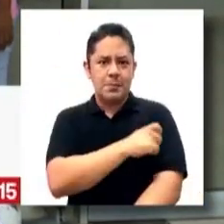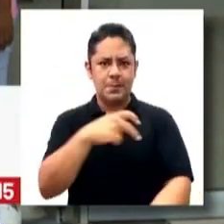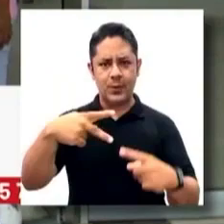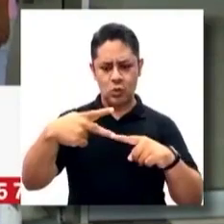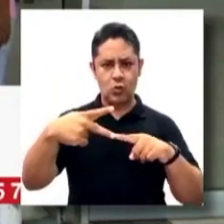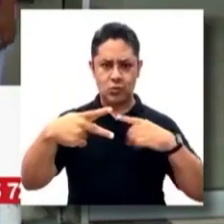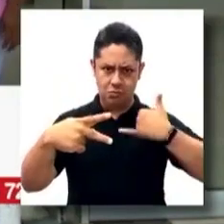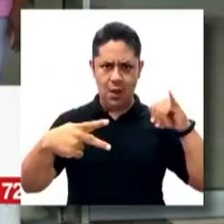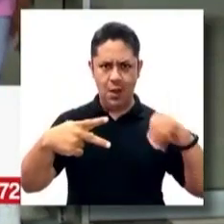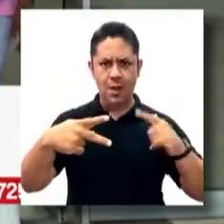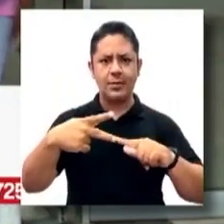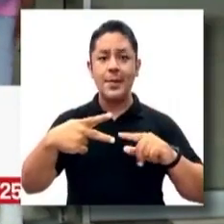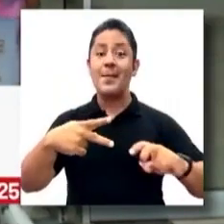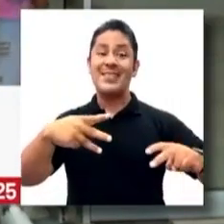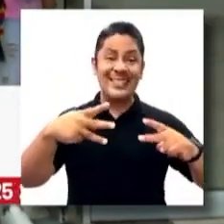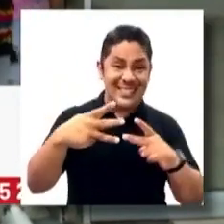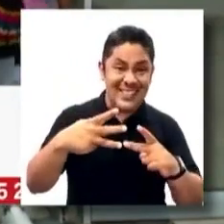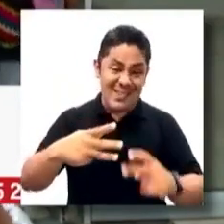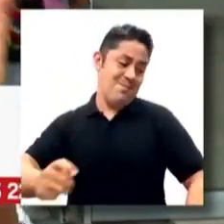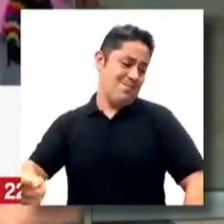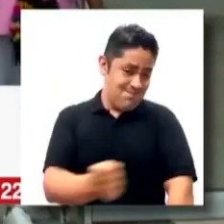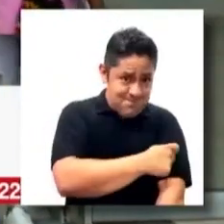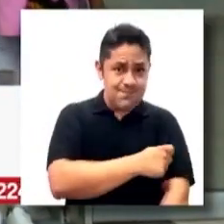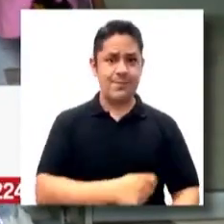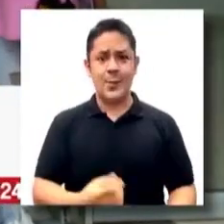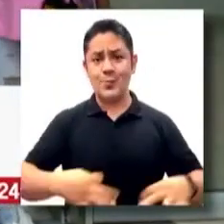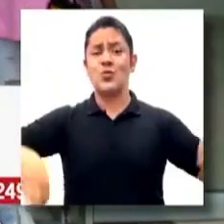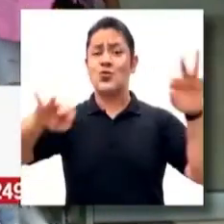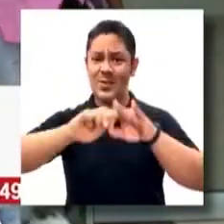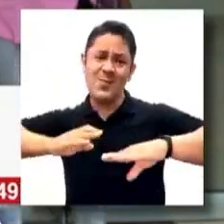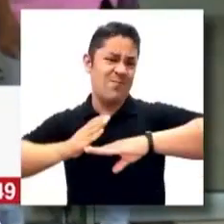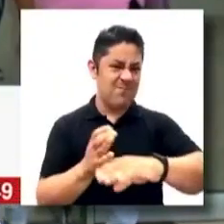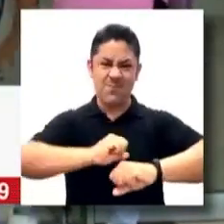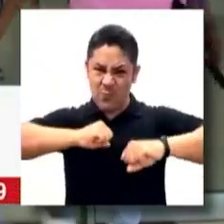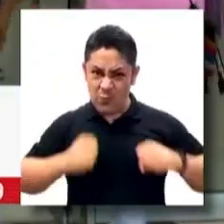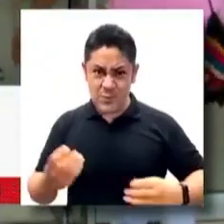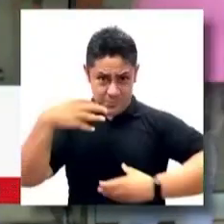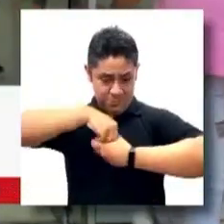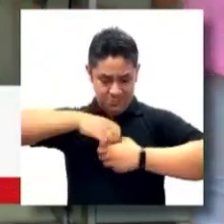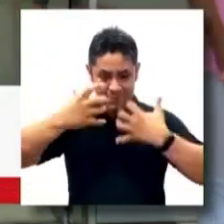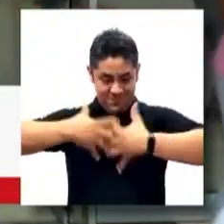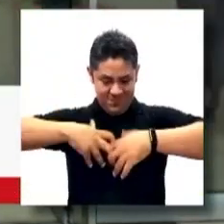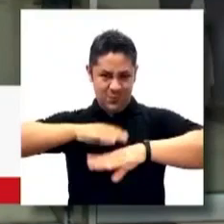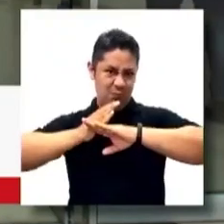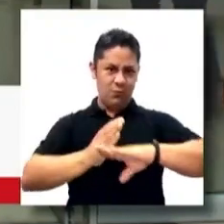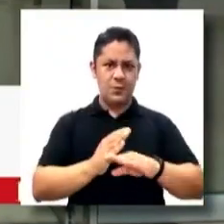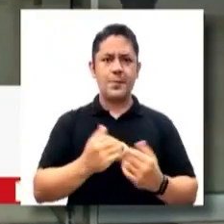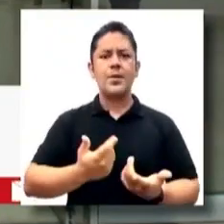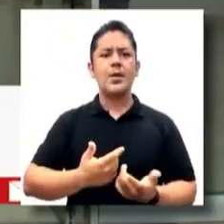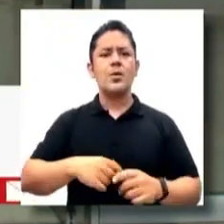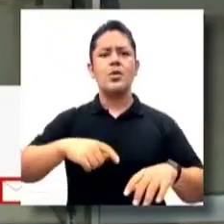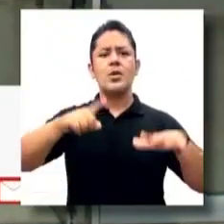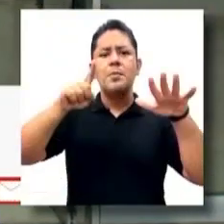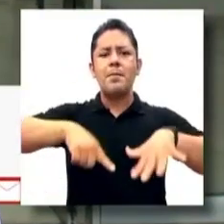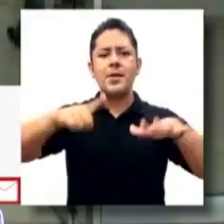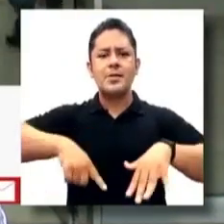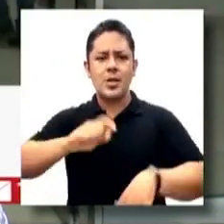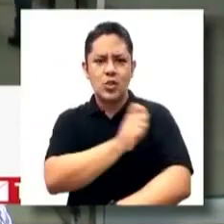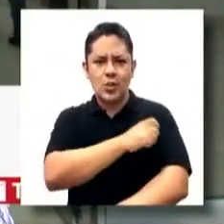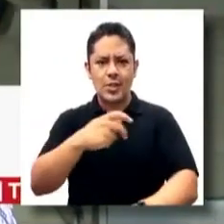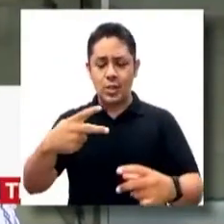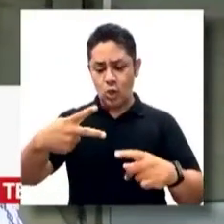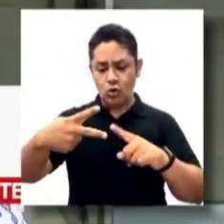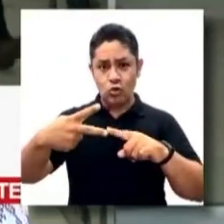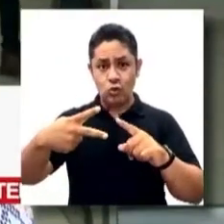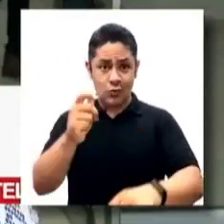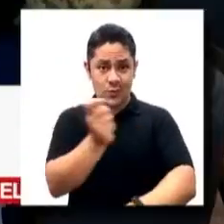second dose to receive the booster shot. The booster is received 6 months after the second dose is applied. At this moment, it is only for people over